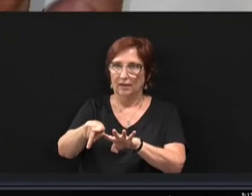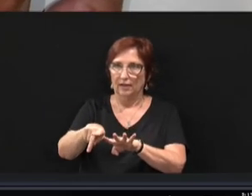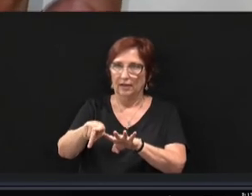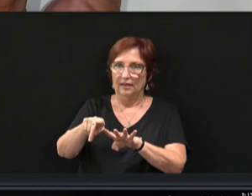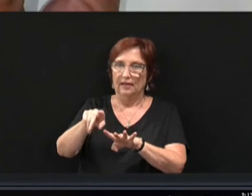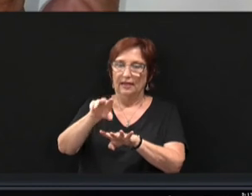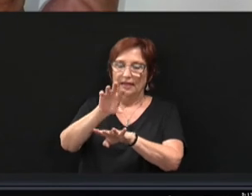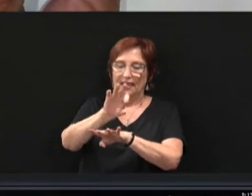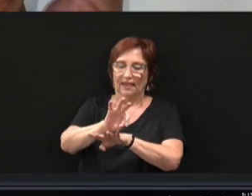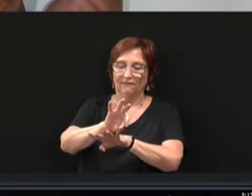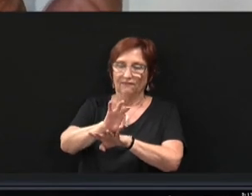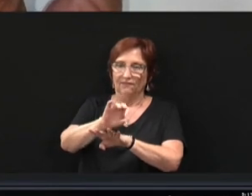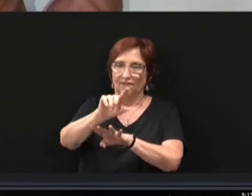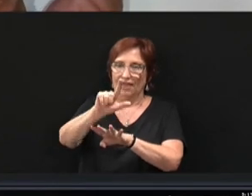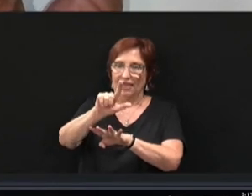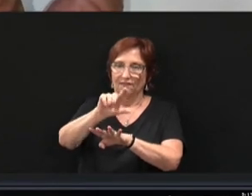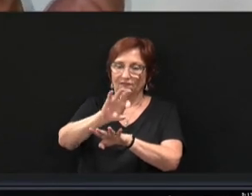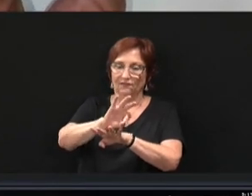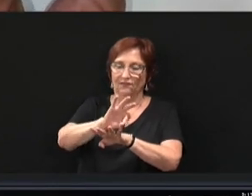Flap.